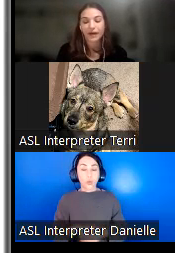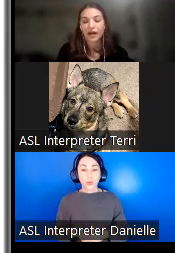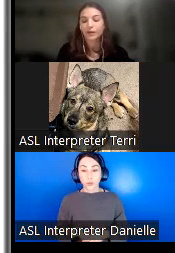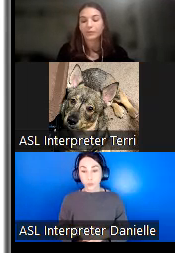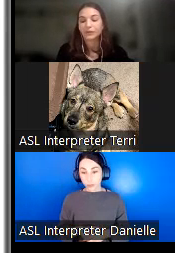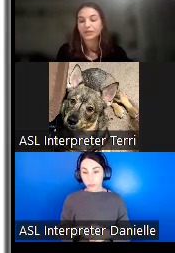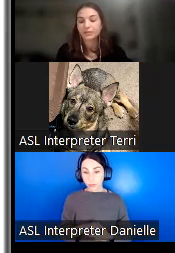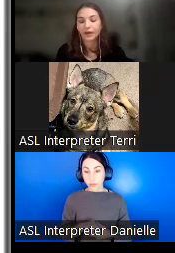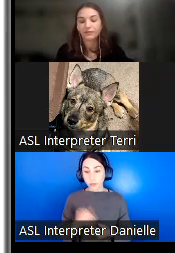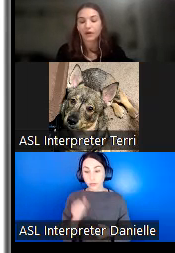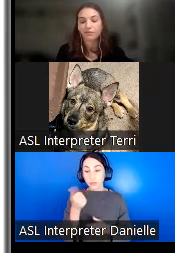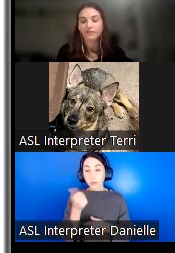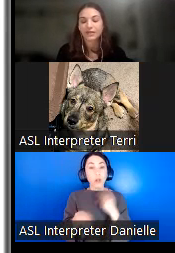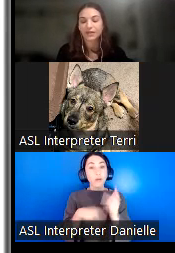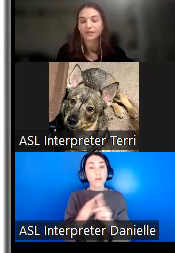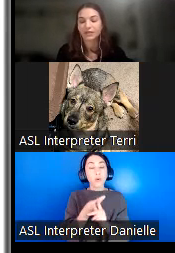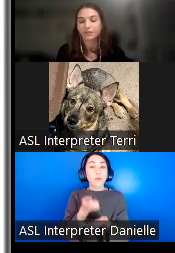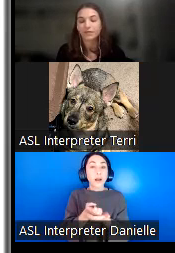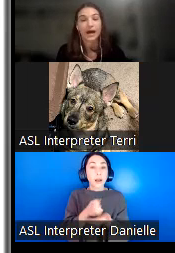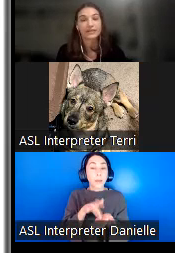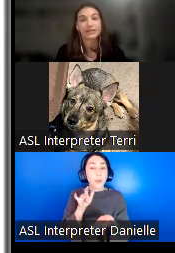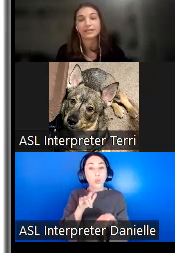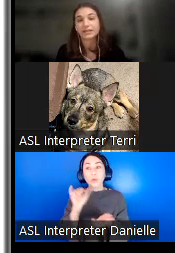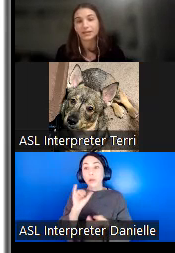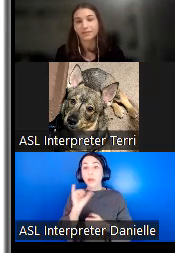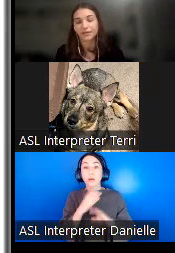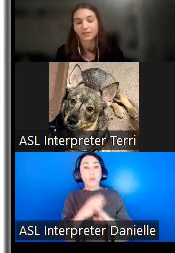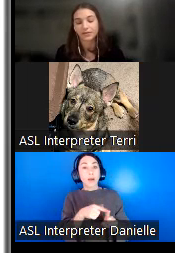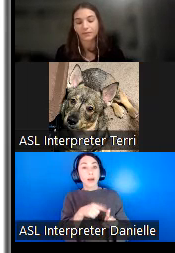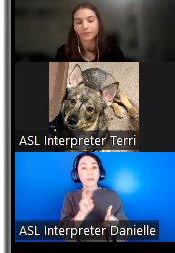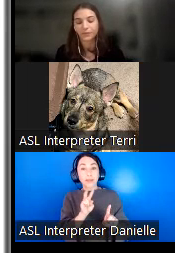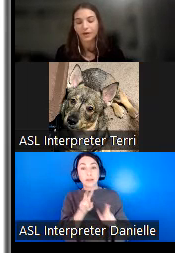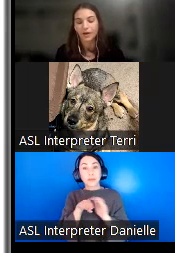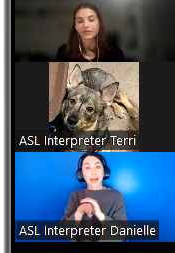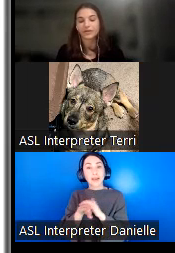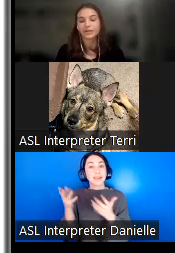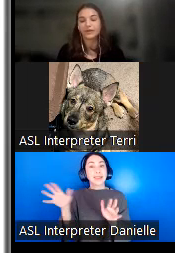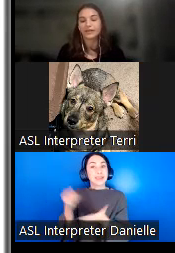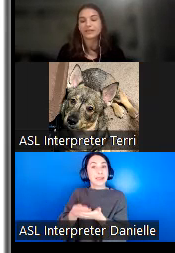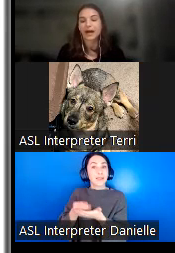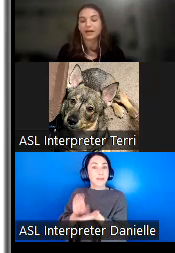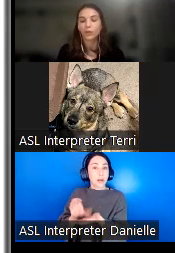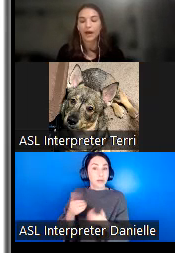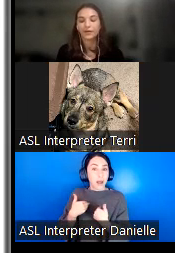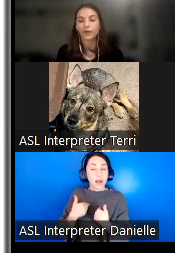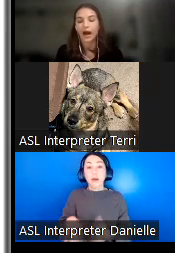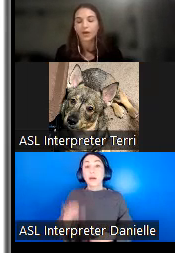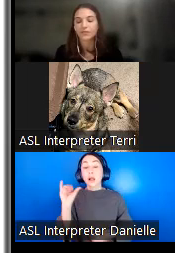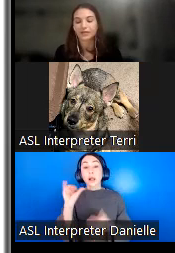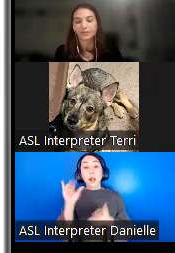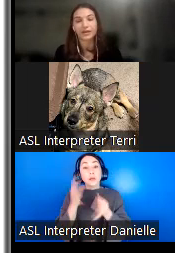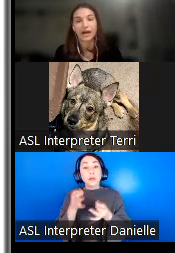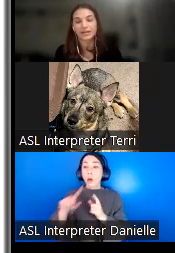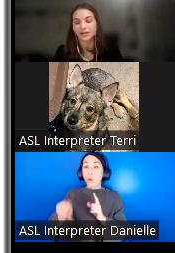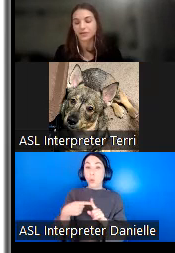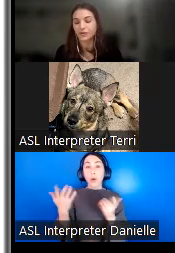Other forms of economic abuse may involve preventing a victim from accessing existing funds. So this could be like deciding when or